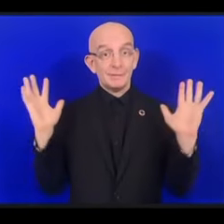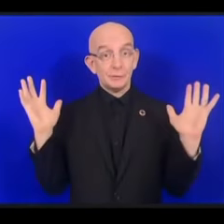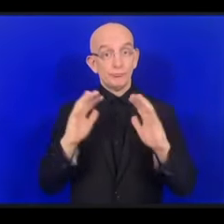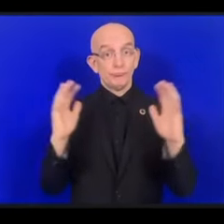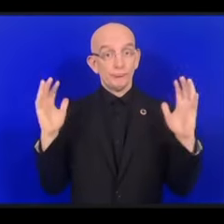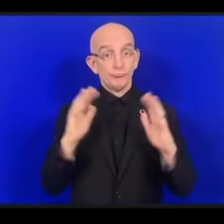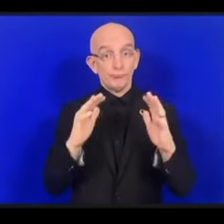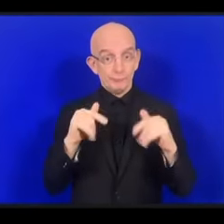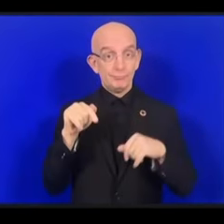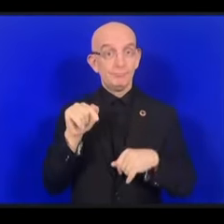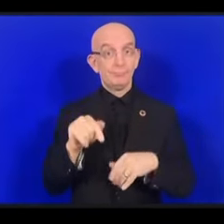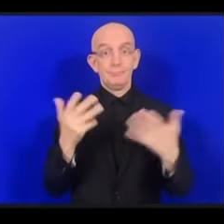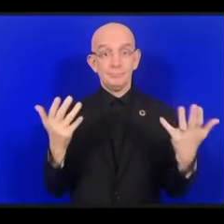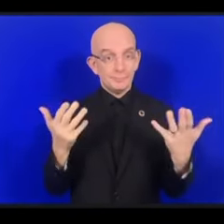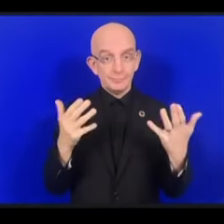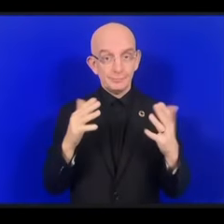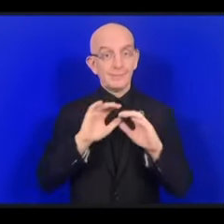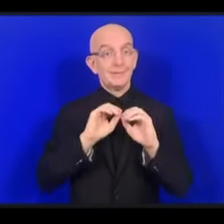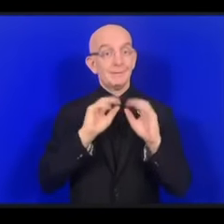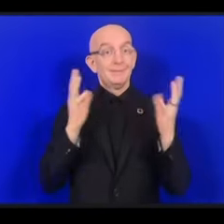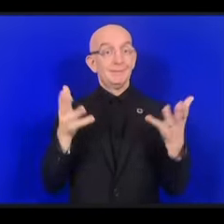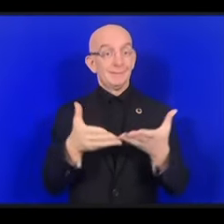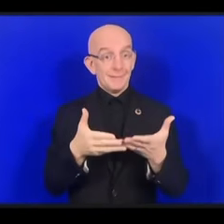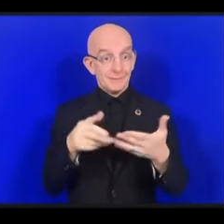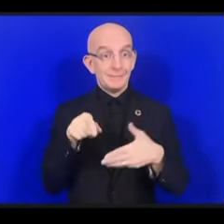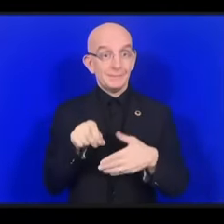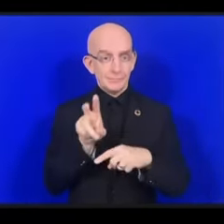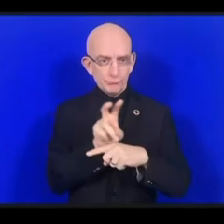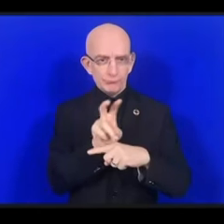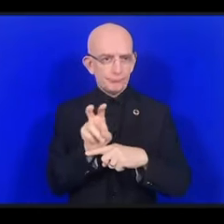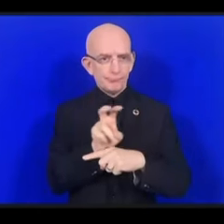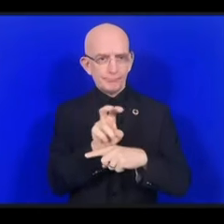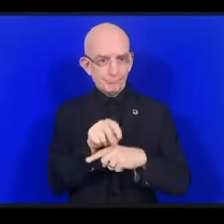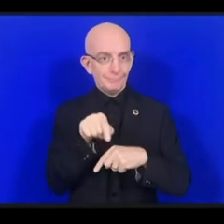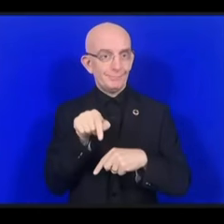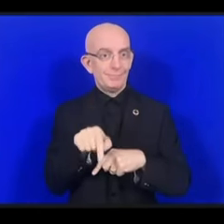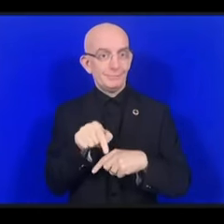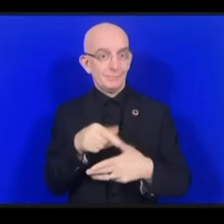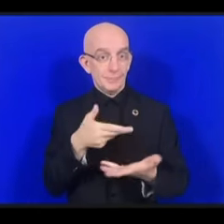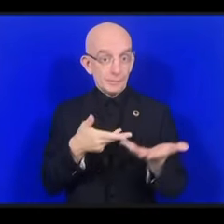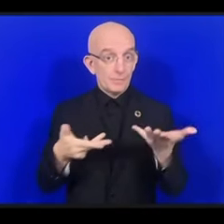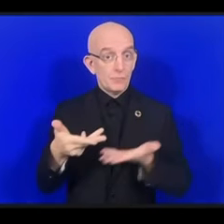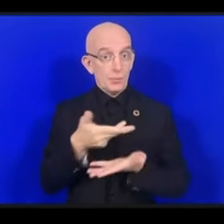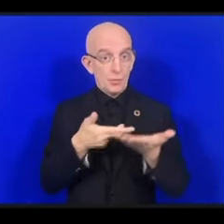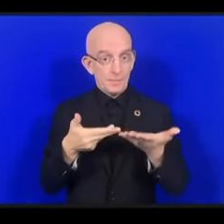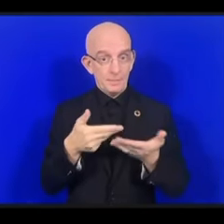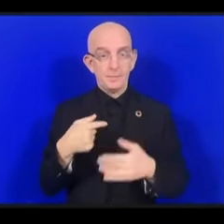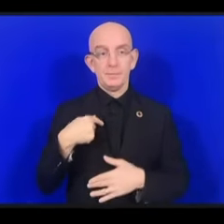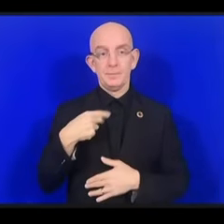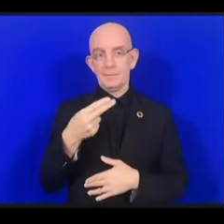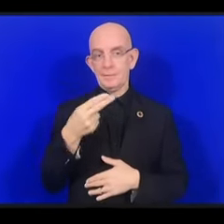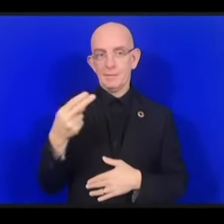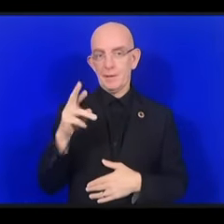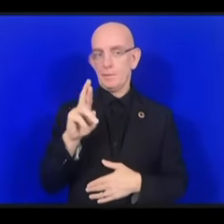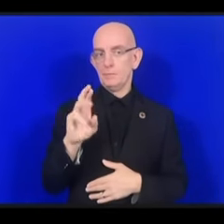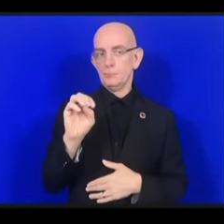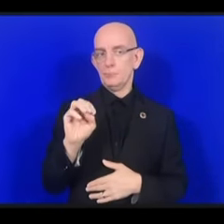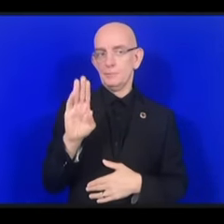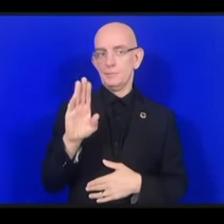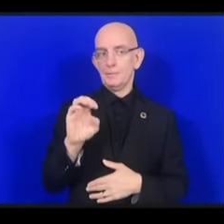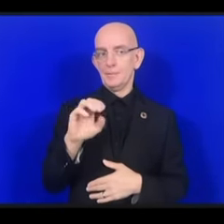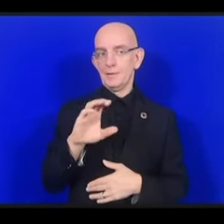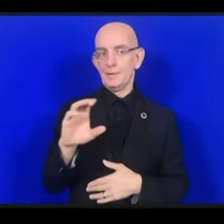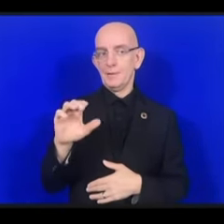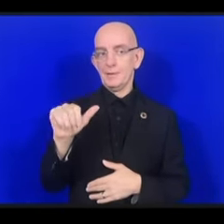for this ceremony. Before we move on to remarks from the multi-stakeholder representatives